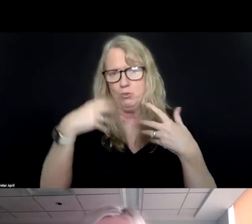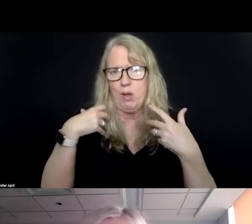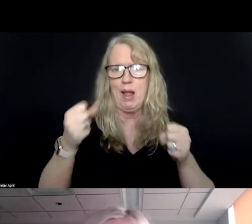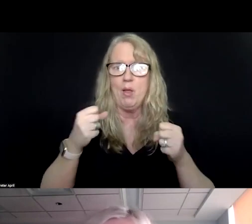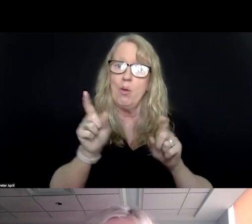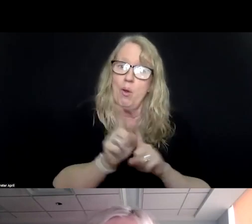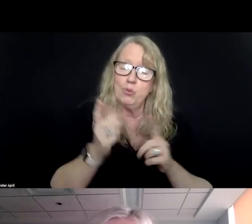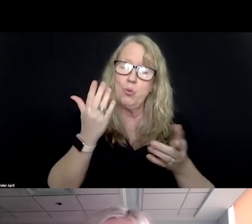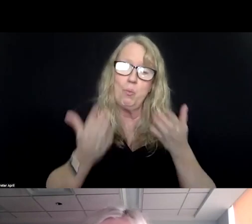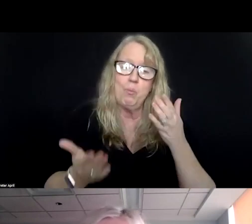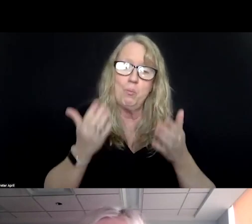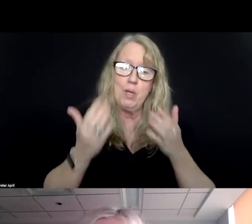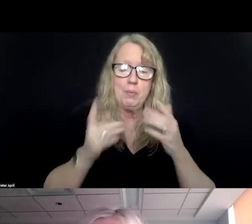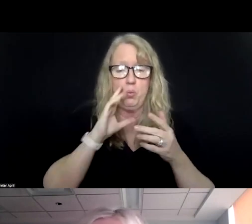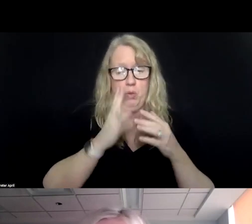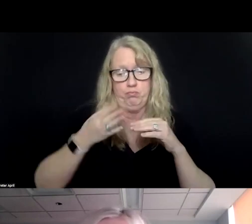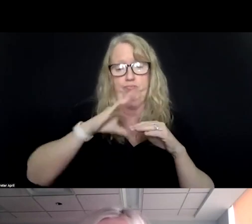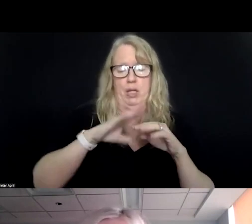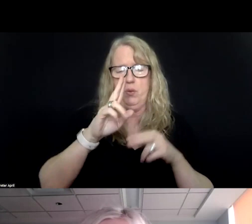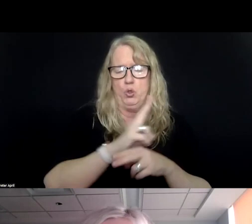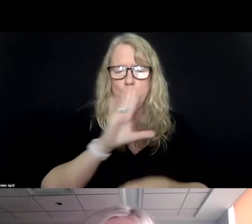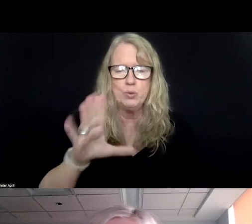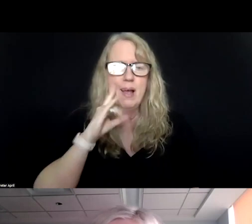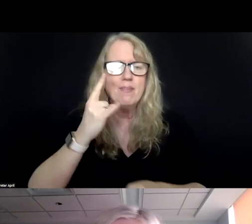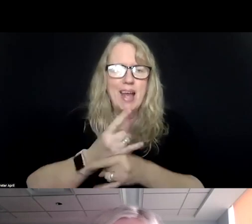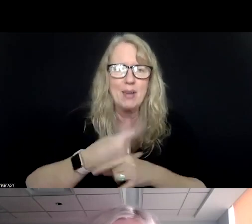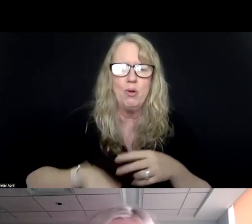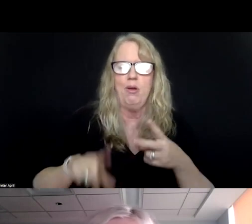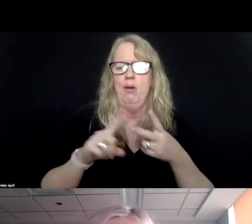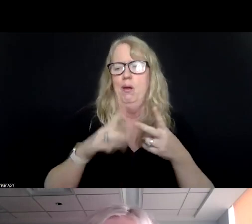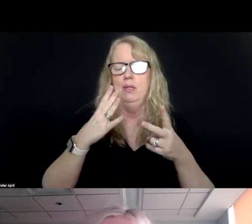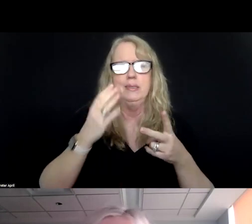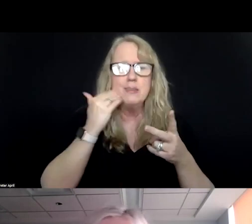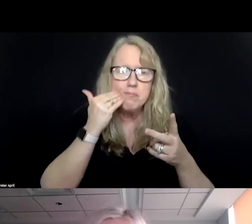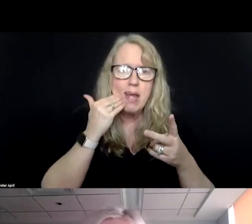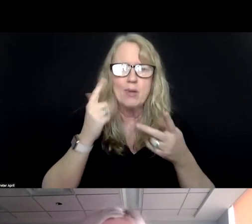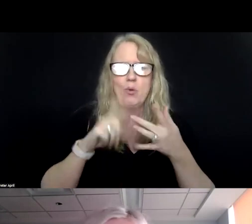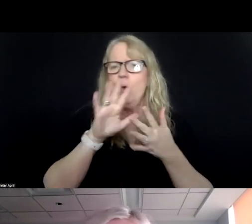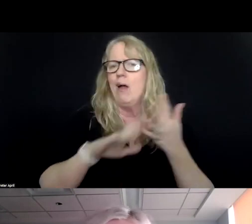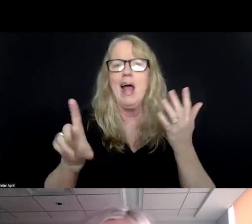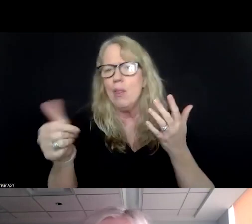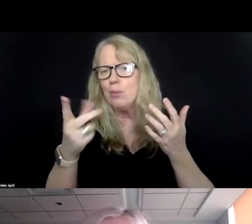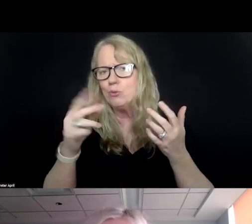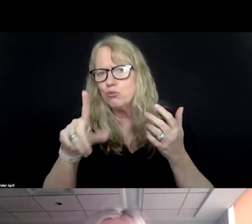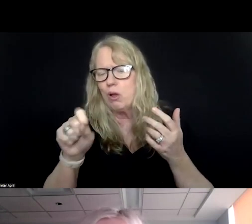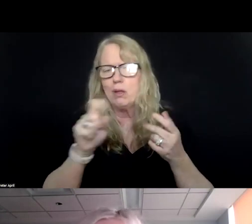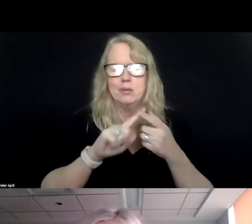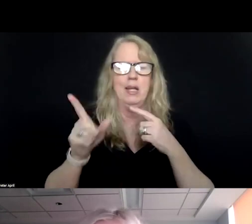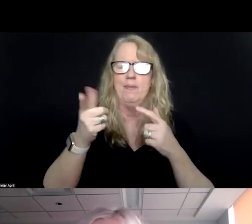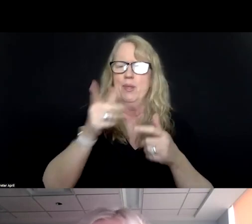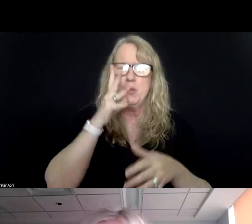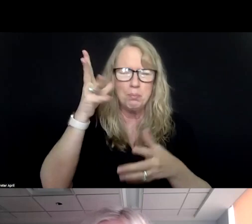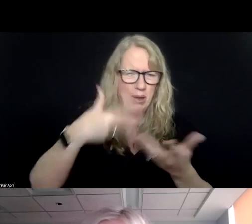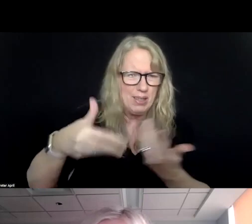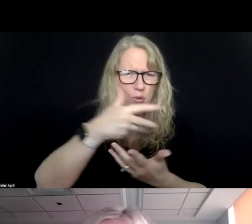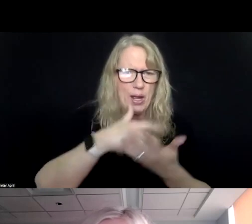may begin to increase their use of alcohol, tobacco, other drugs. Their parental interaction and